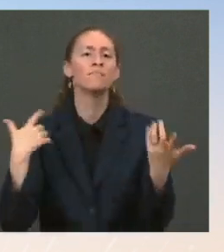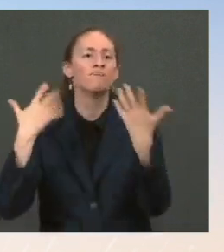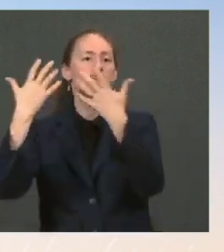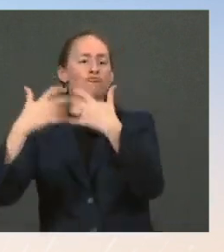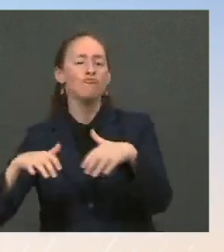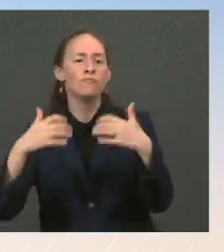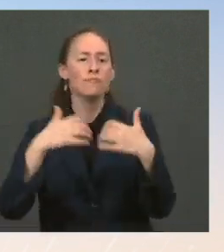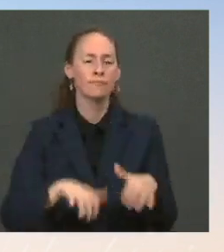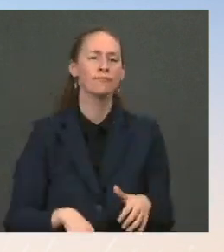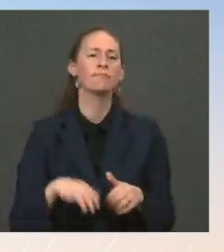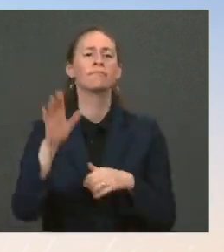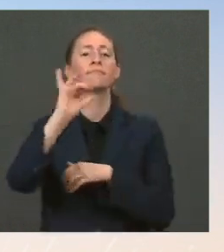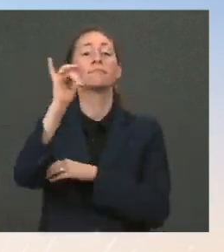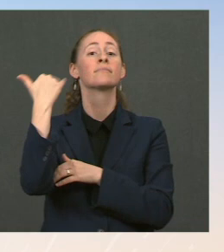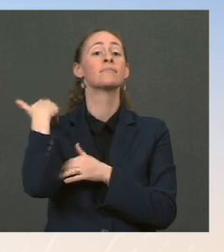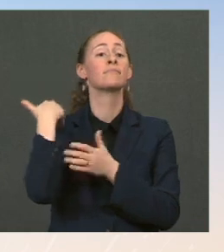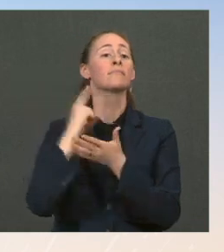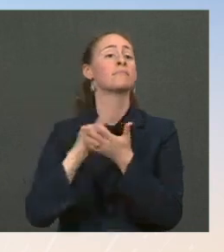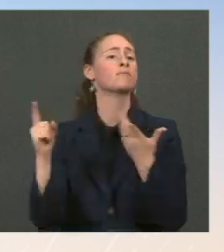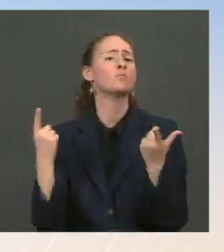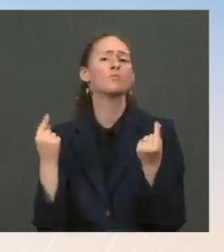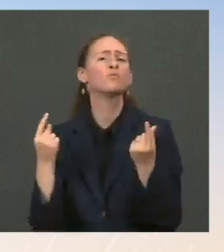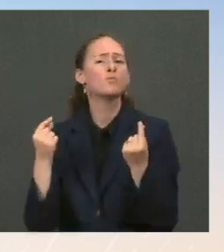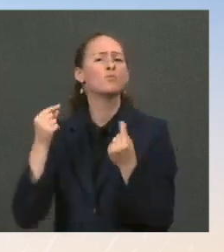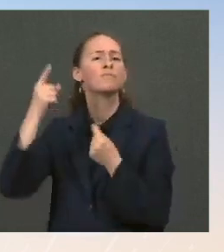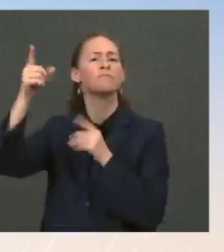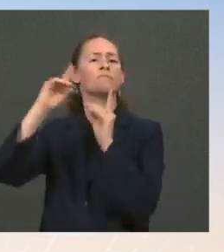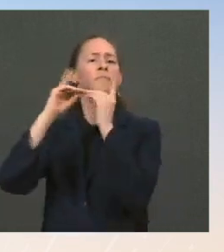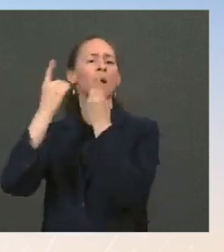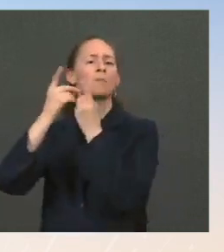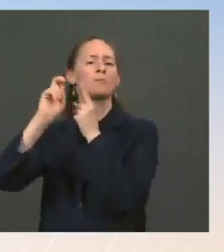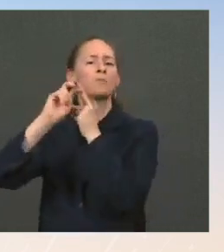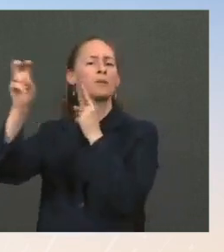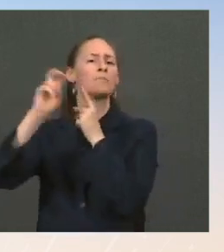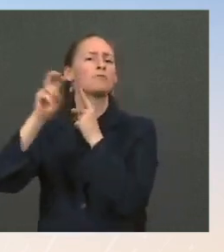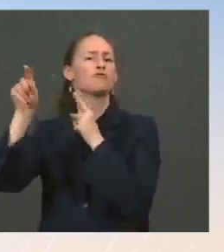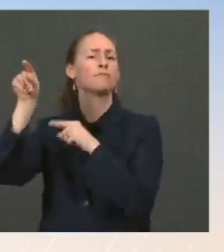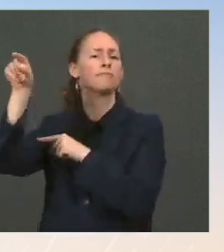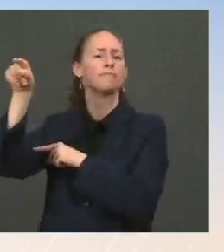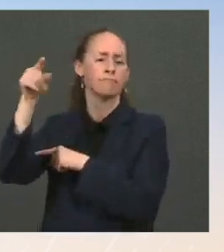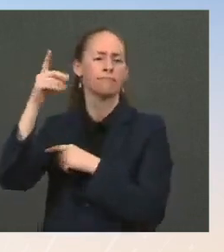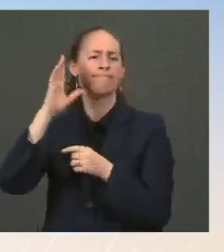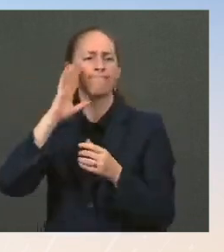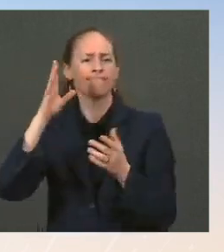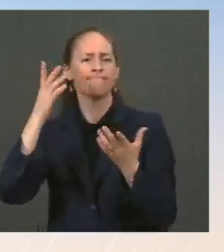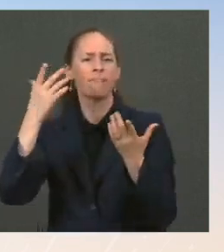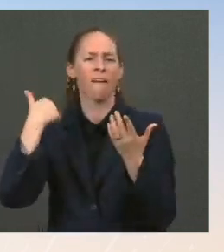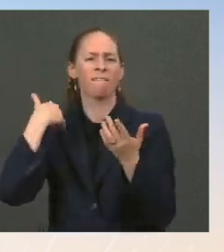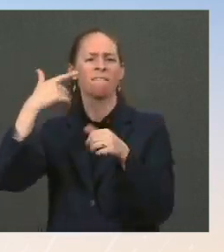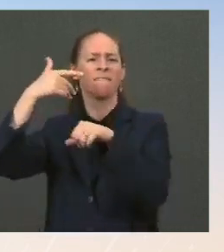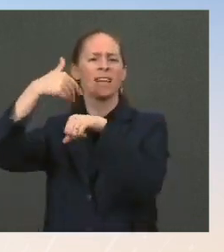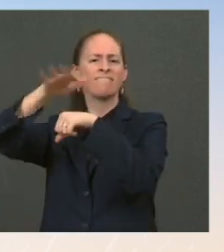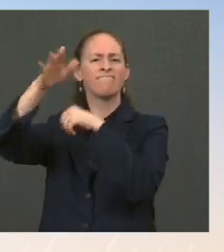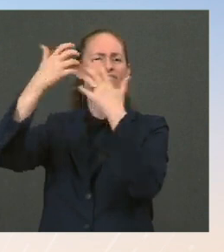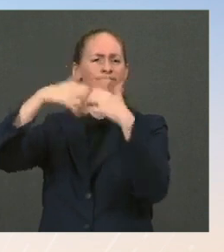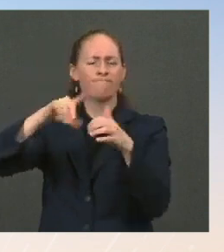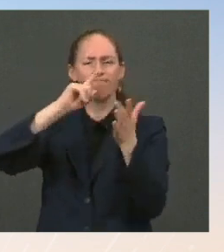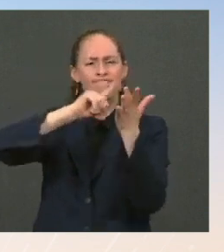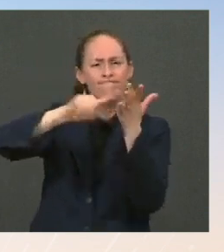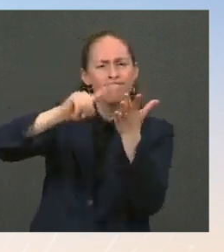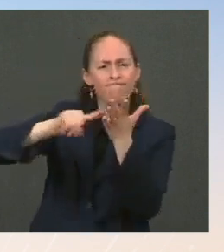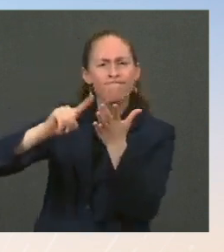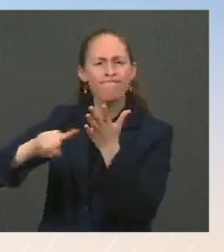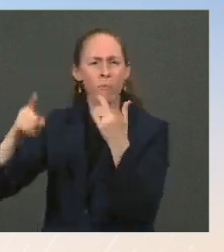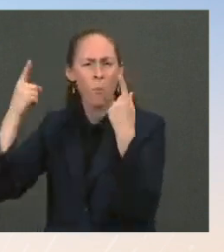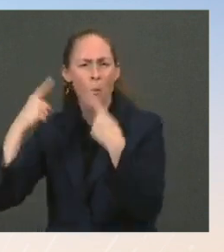this week, the Department of Transportation's Pipeline and Hazardous Materials Safety Administration investigators are on the ground in the Unified